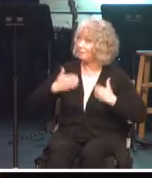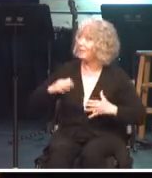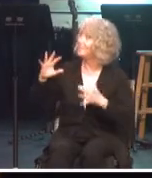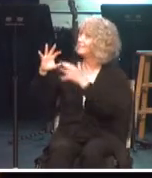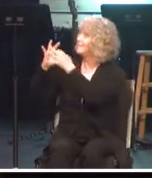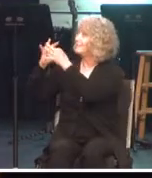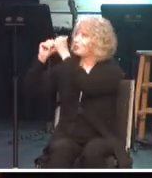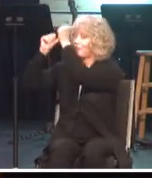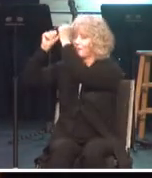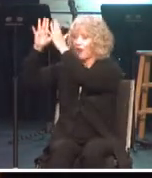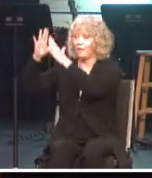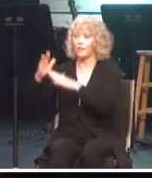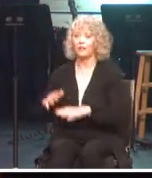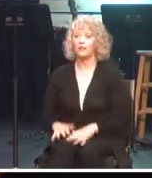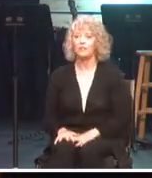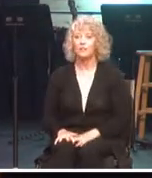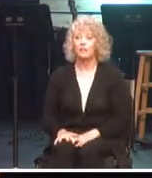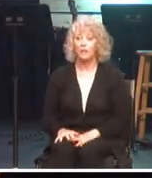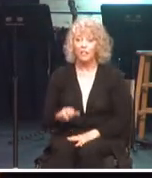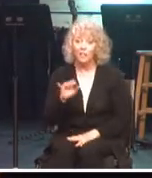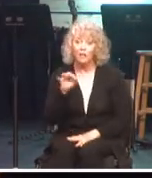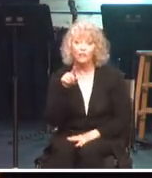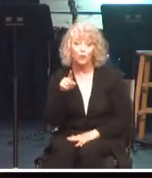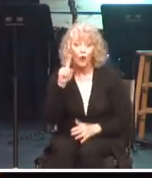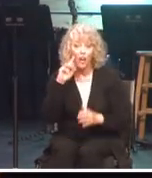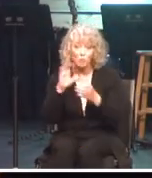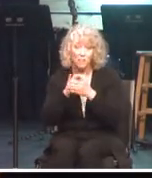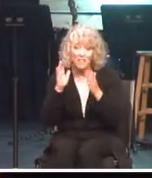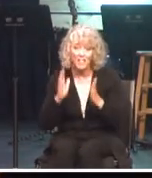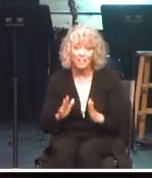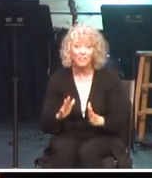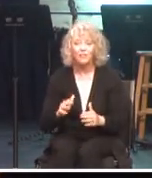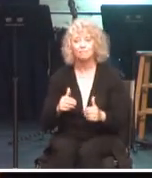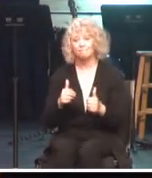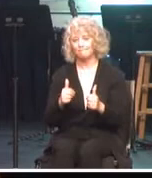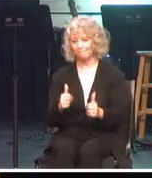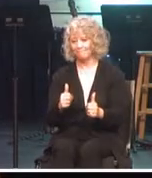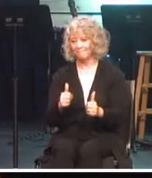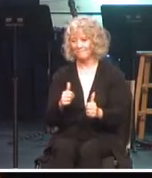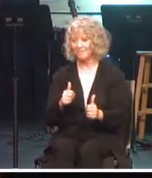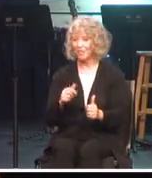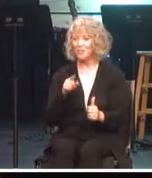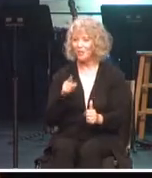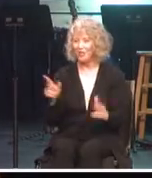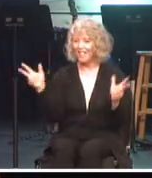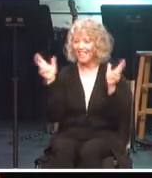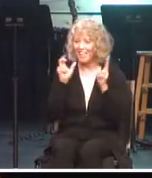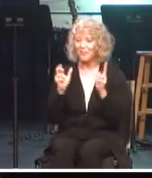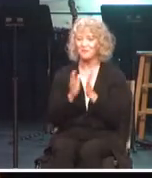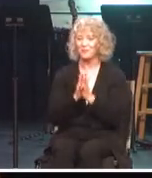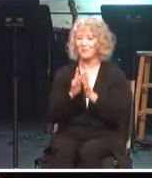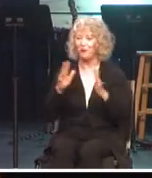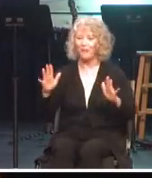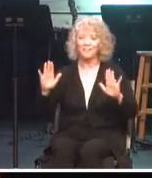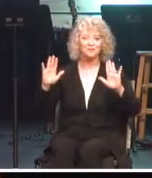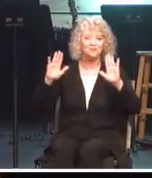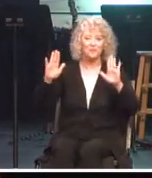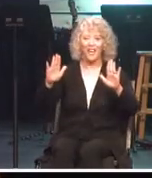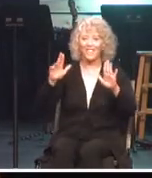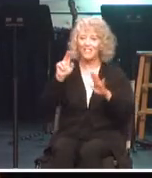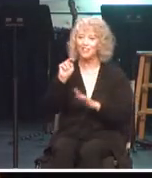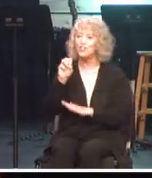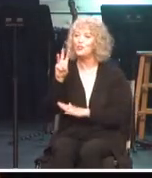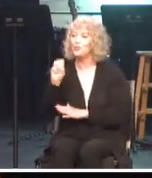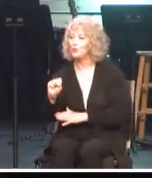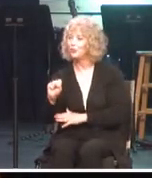So if you're an unbeliever here, I'm glad you're here this morning. You are about to hear the glorious, the greatest news out there. And you'll